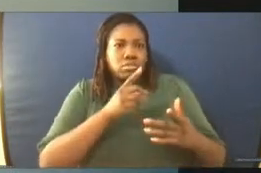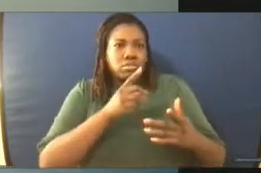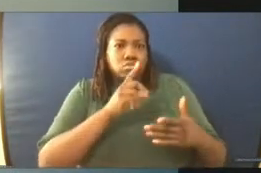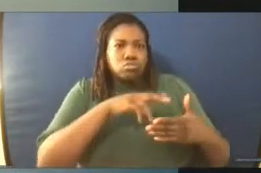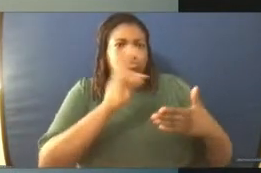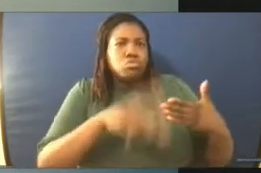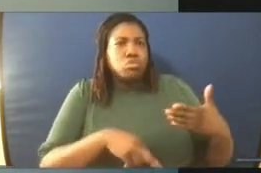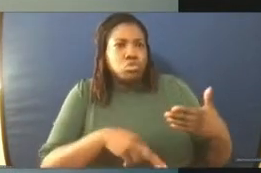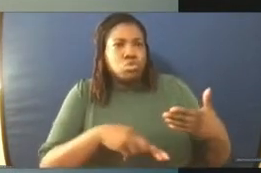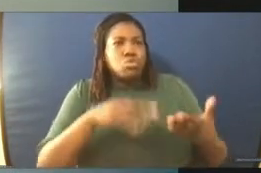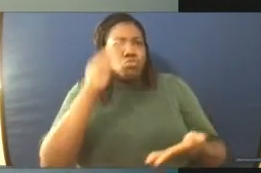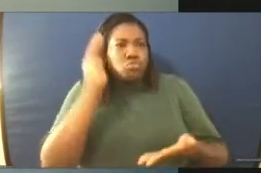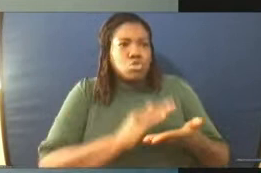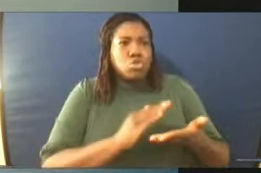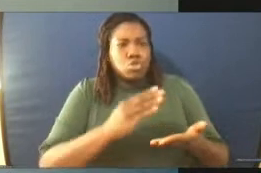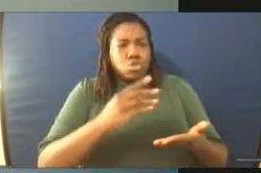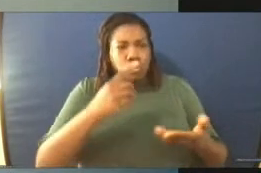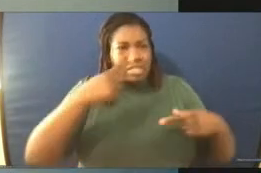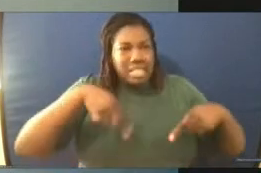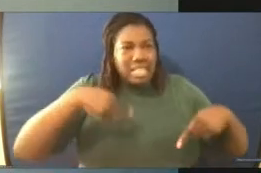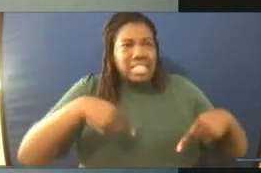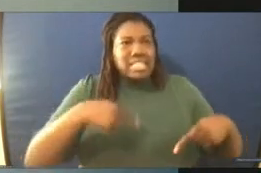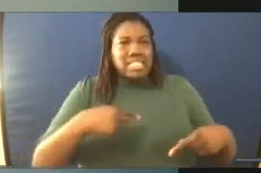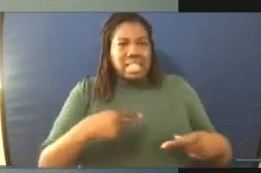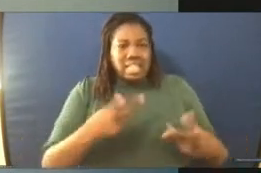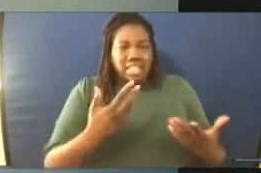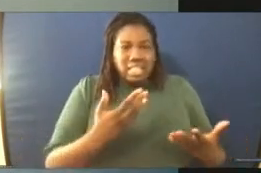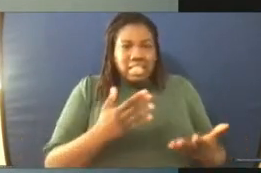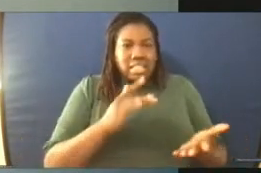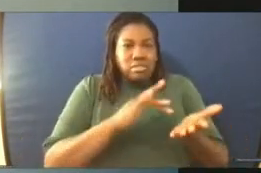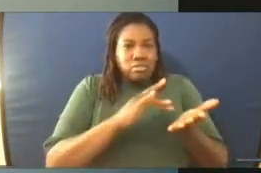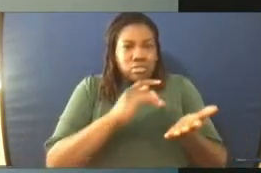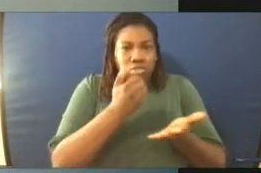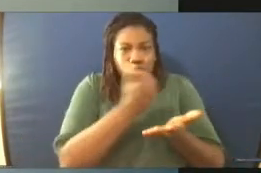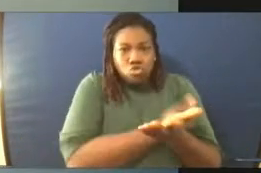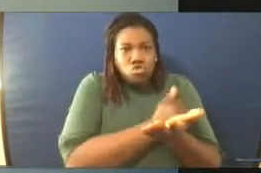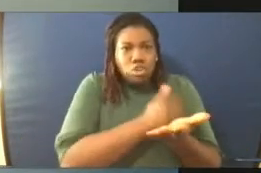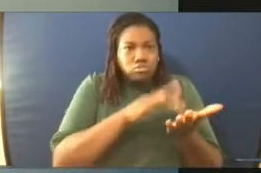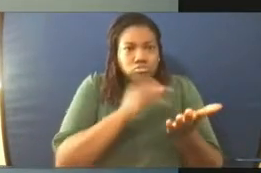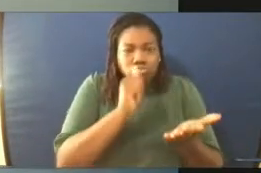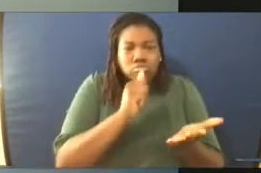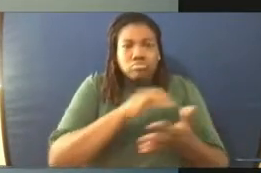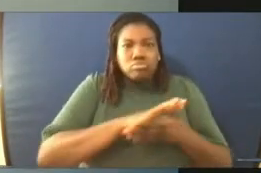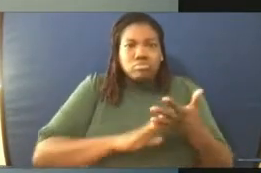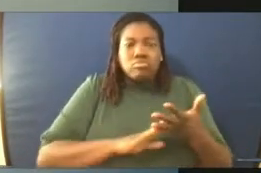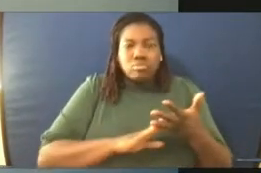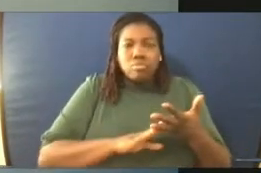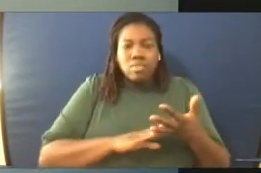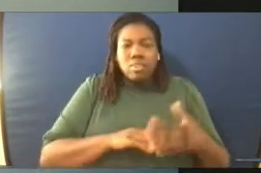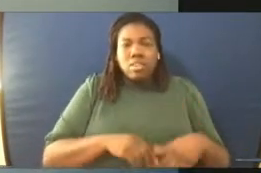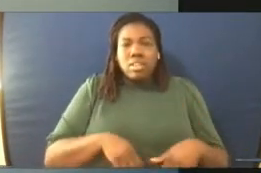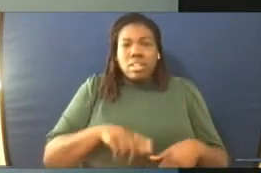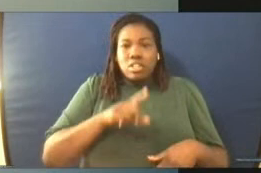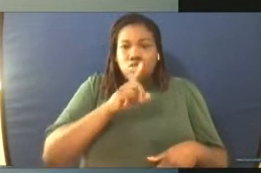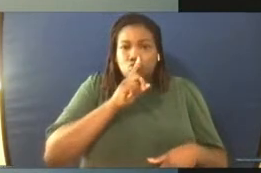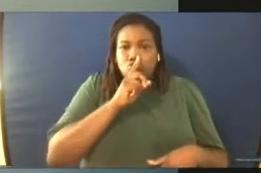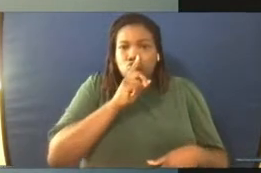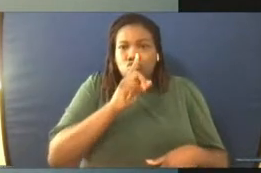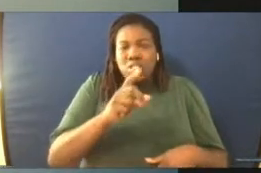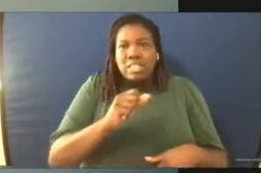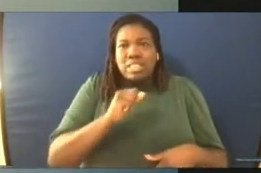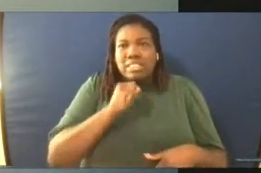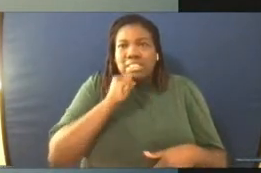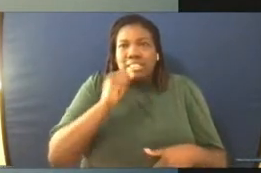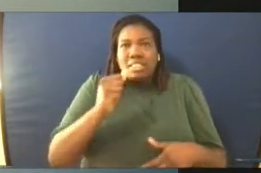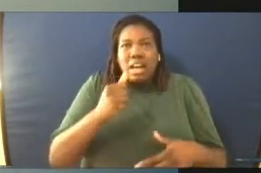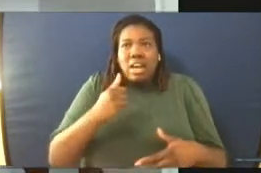anxiety, depression, substance use, you know, across these multiple domains. And it really is, it isn't rocket science, right? This